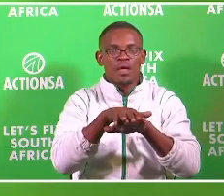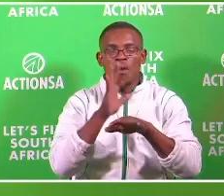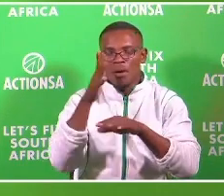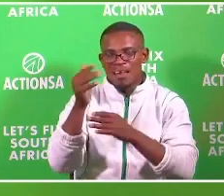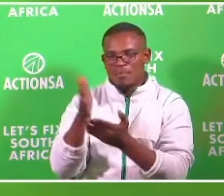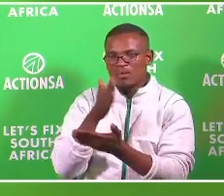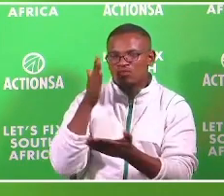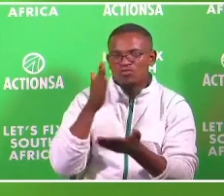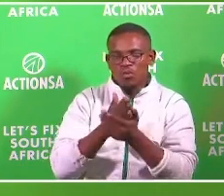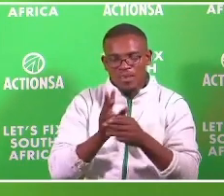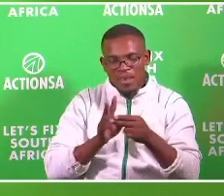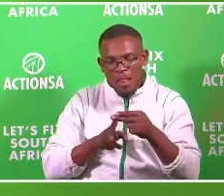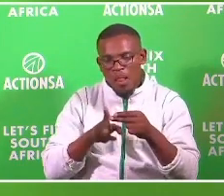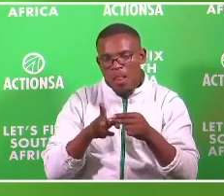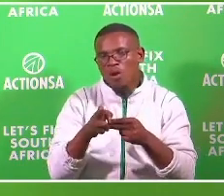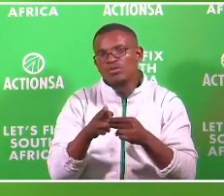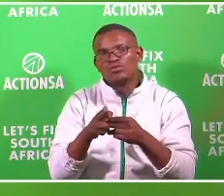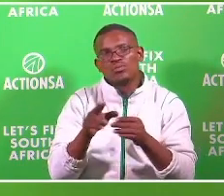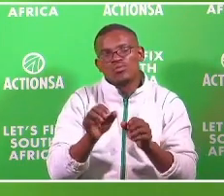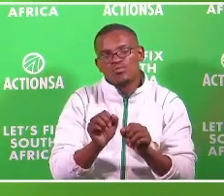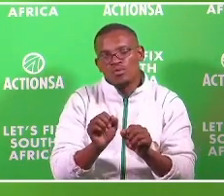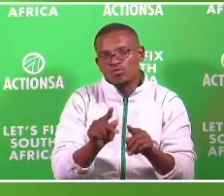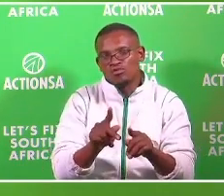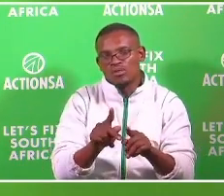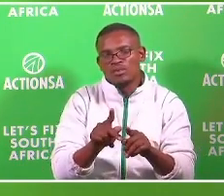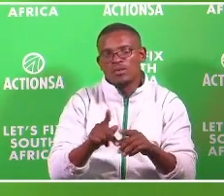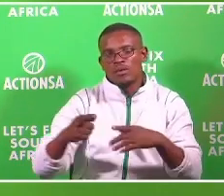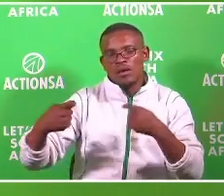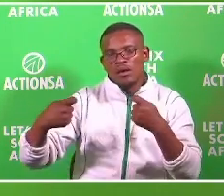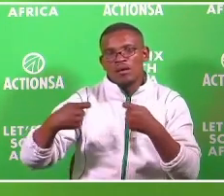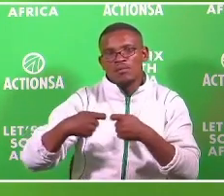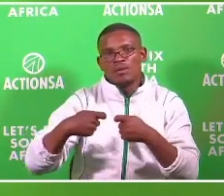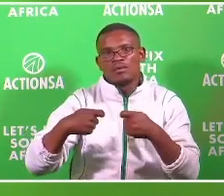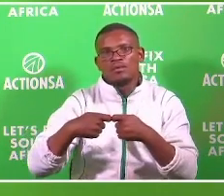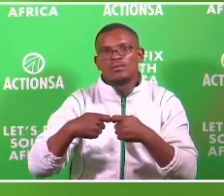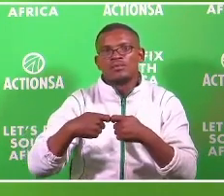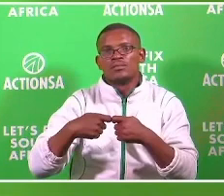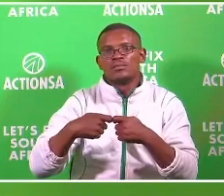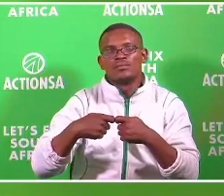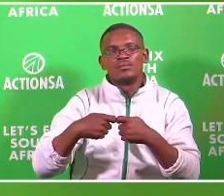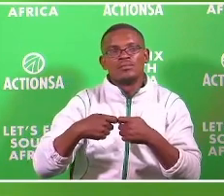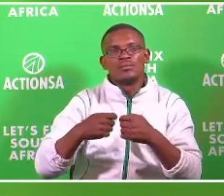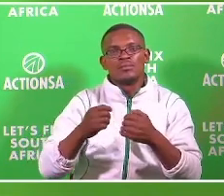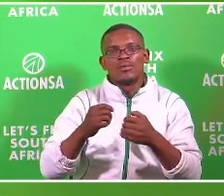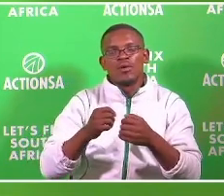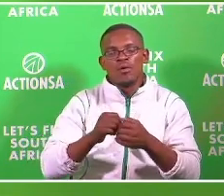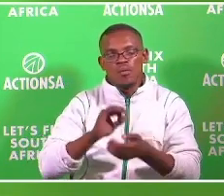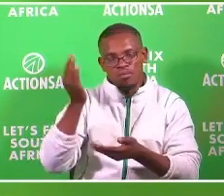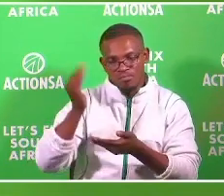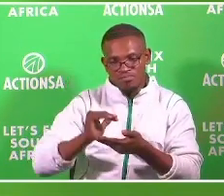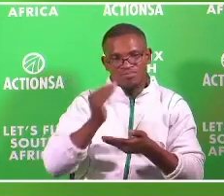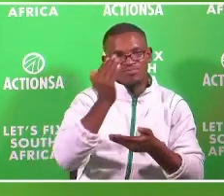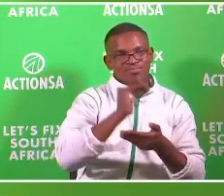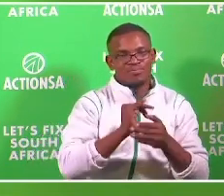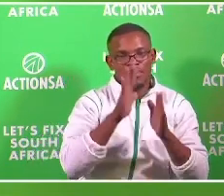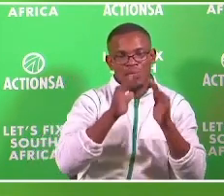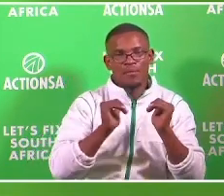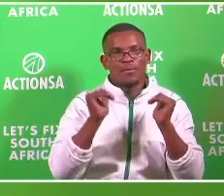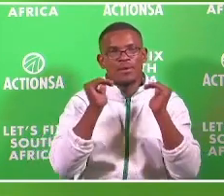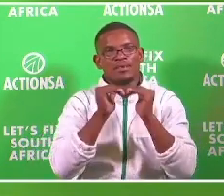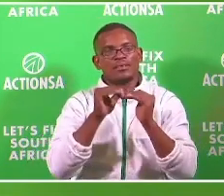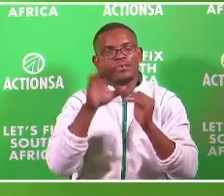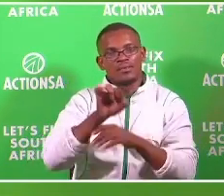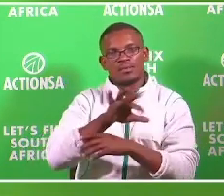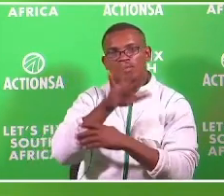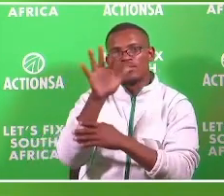the launch of a massive opportunity fund which will fundamentally reduce inequality in South Africa.